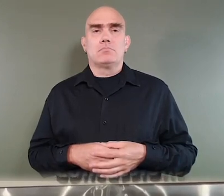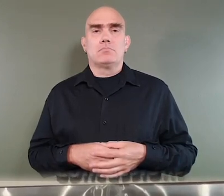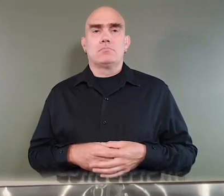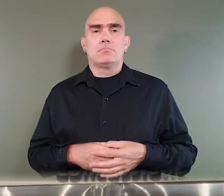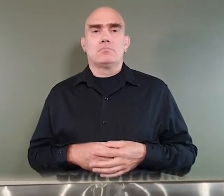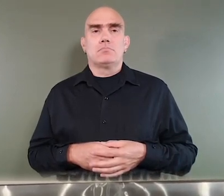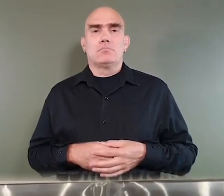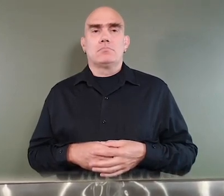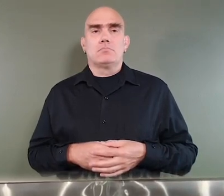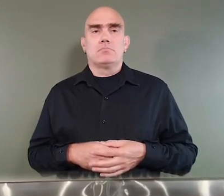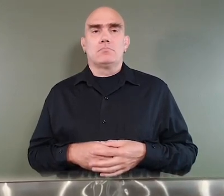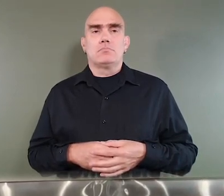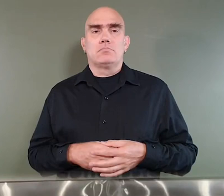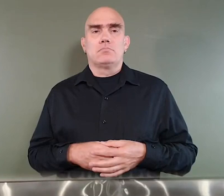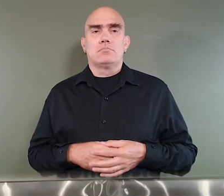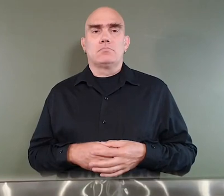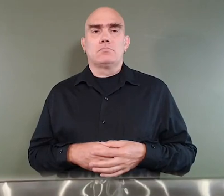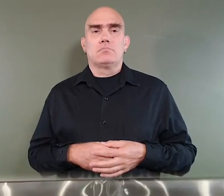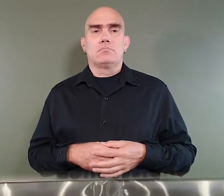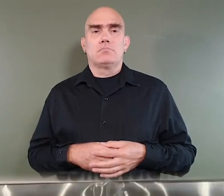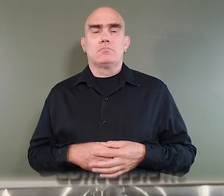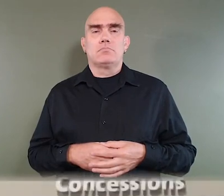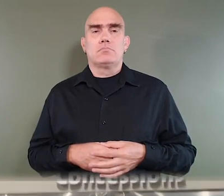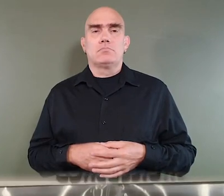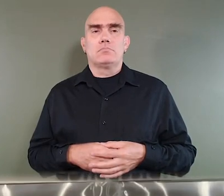Now wiggle your fingers.